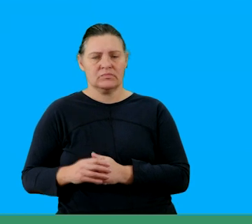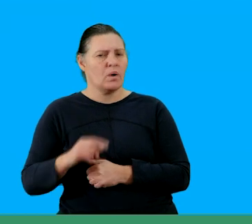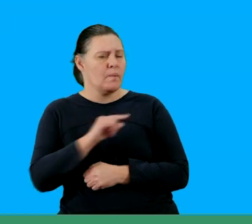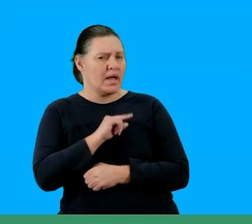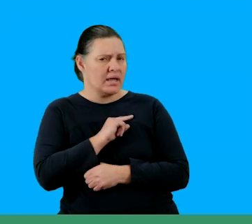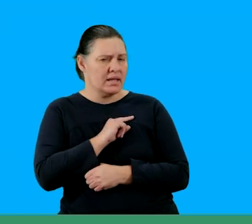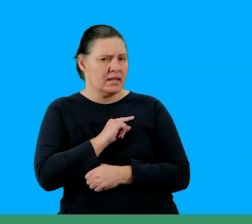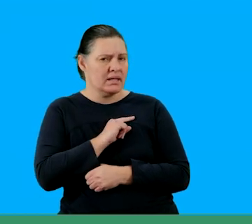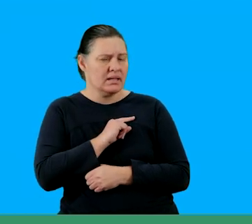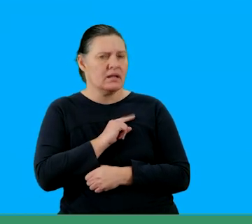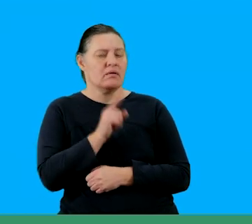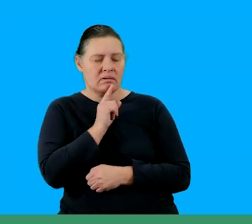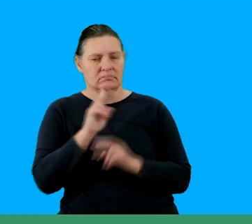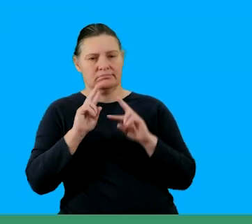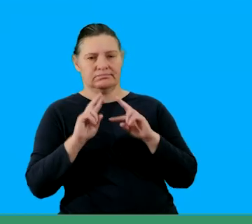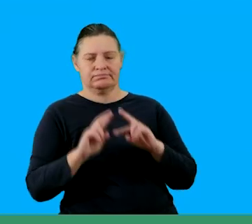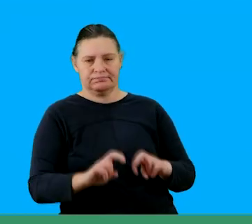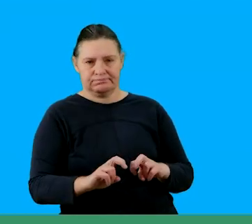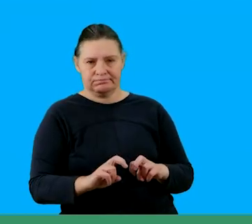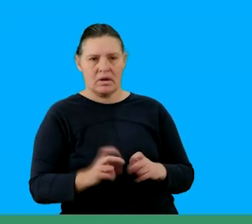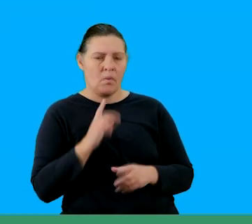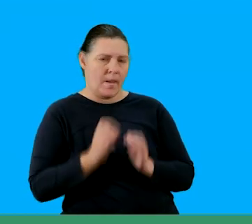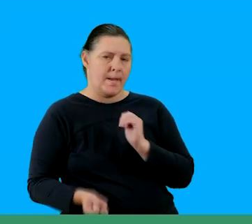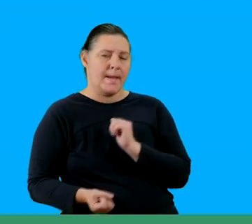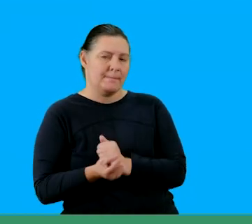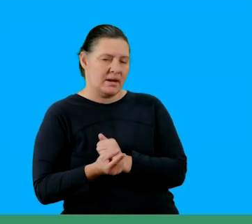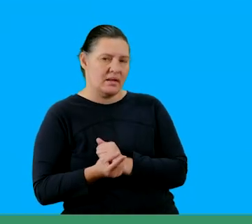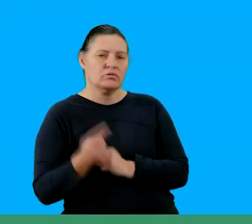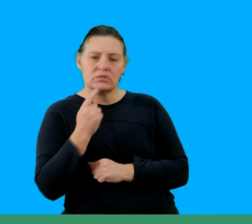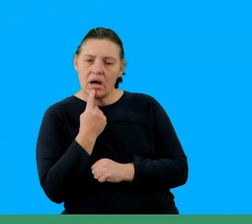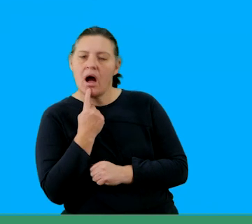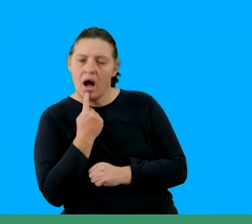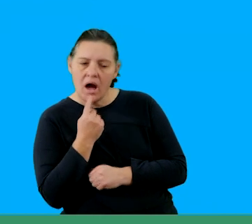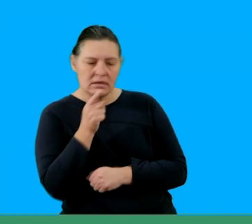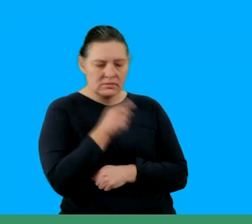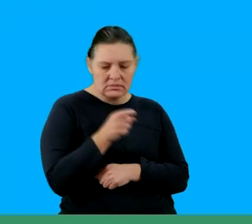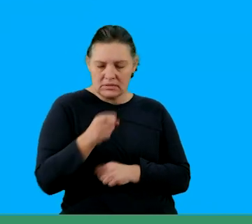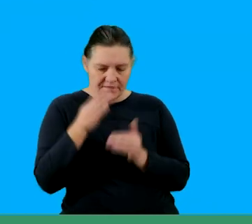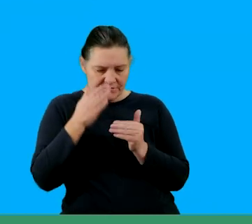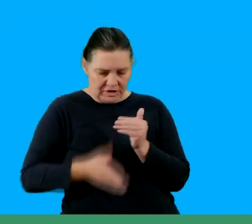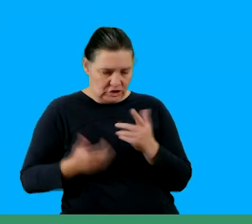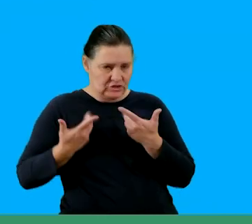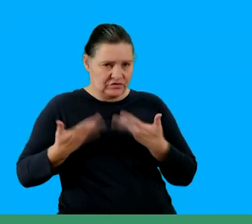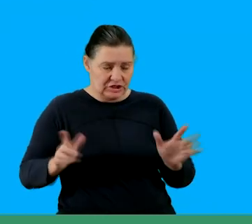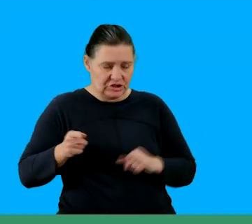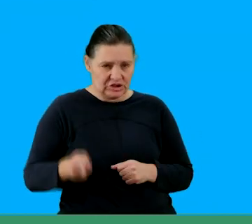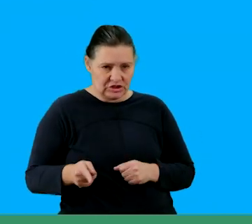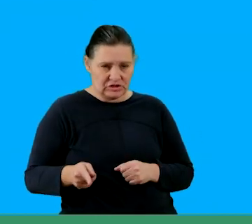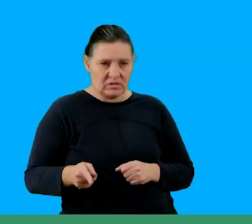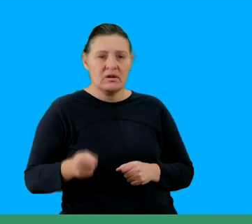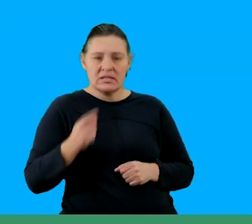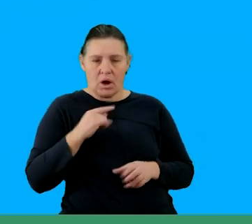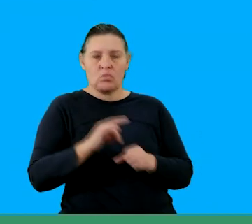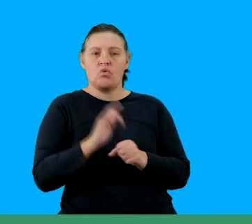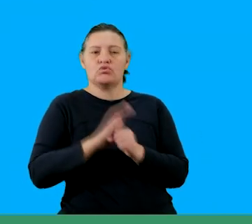Why? Because of inspecting that is happening to say these are finished products. As we can see, the